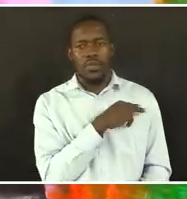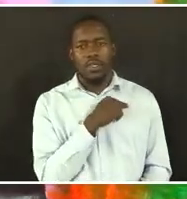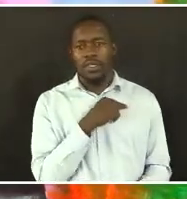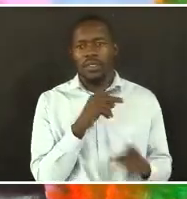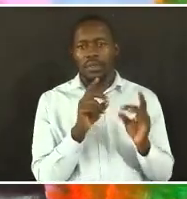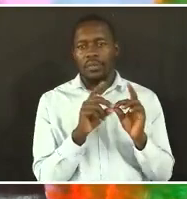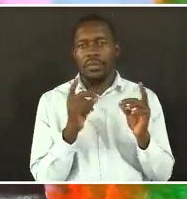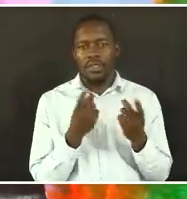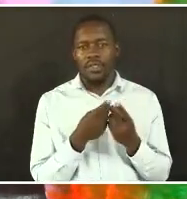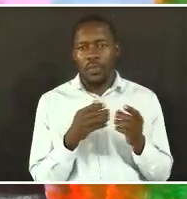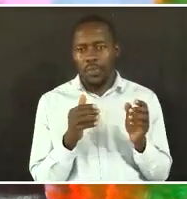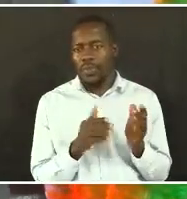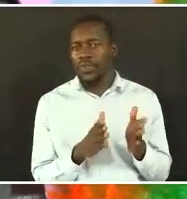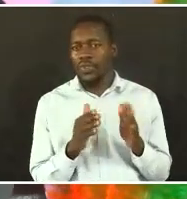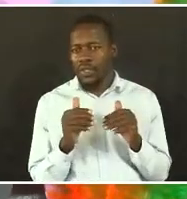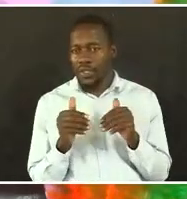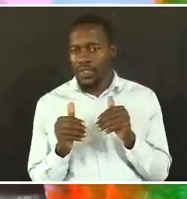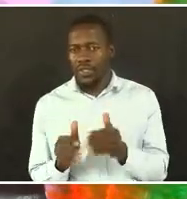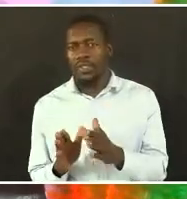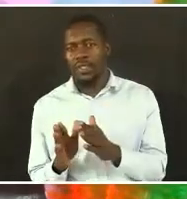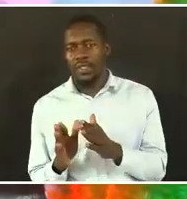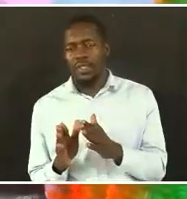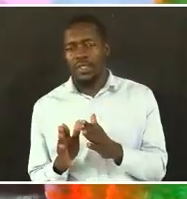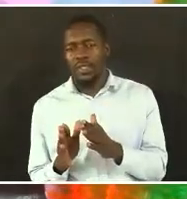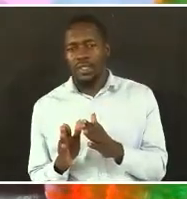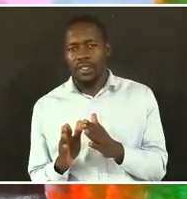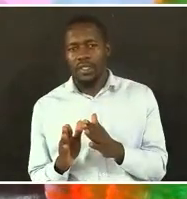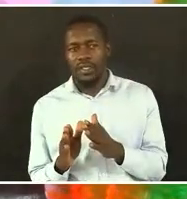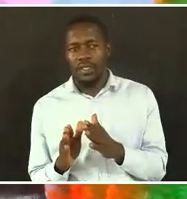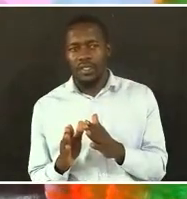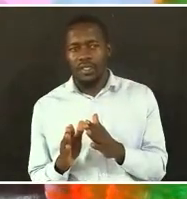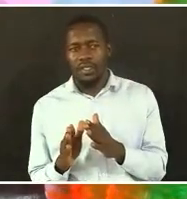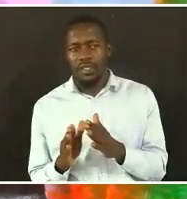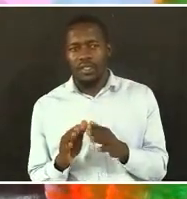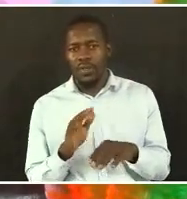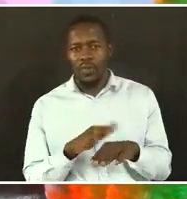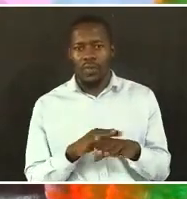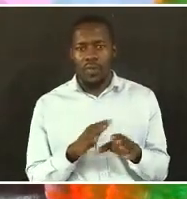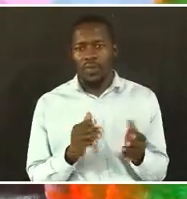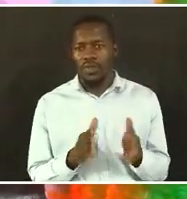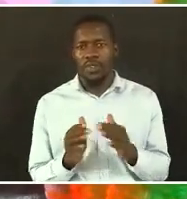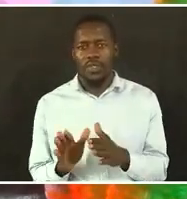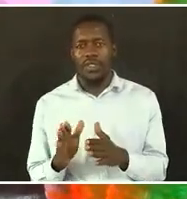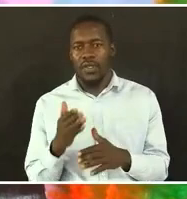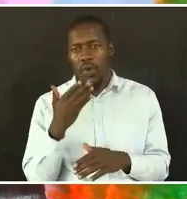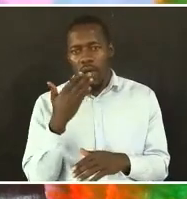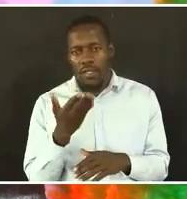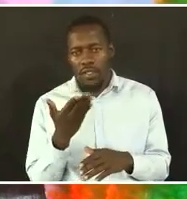angel who is working and willing to be used in the hand of God to answer some prayer.